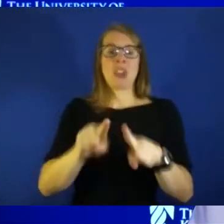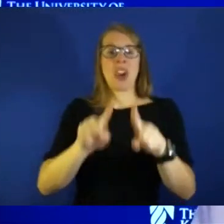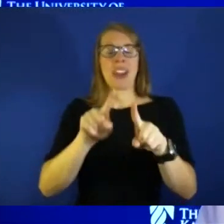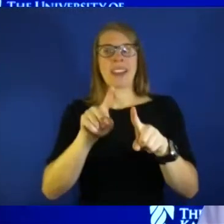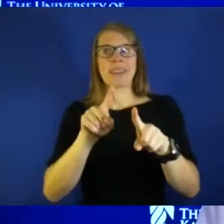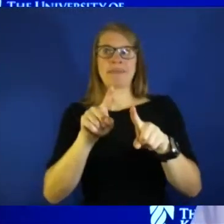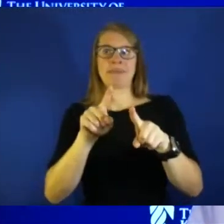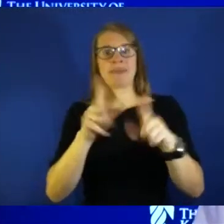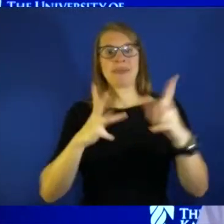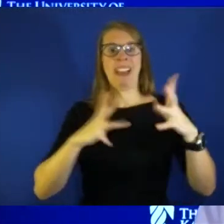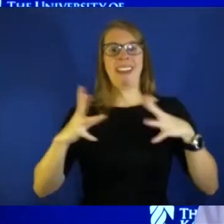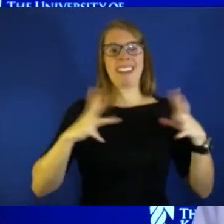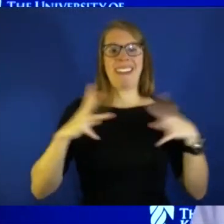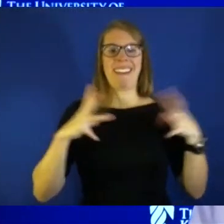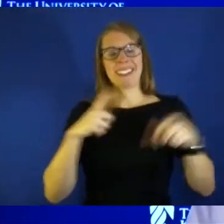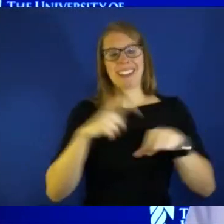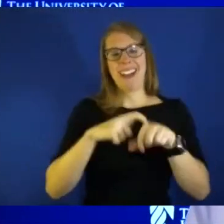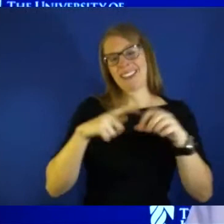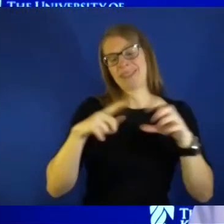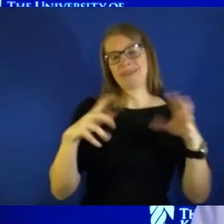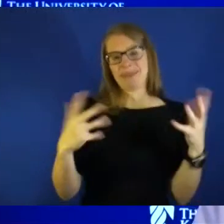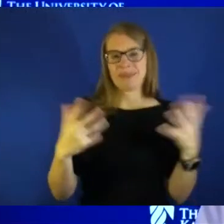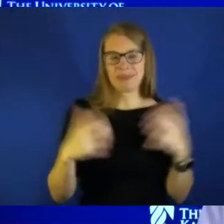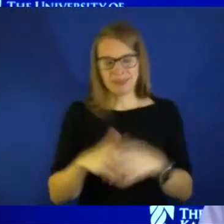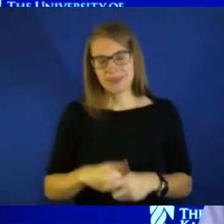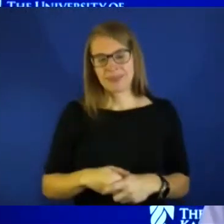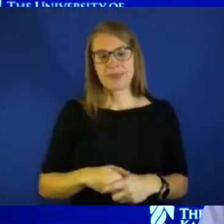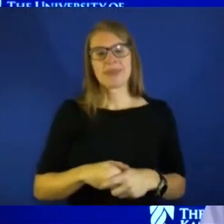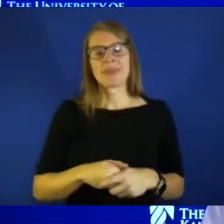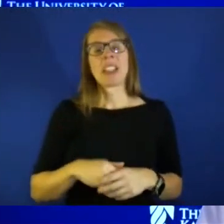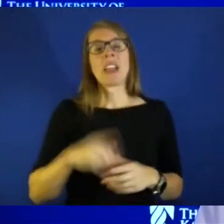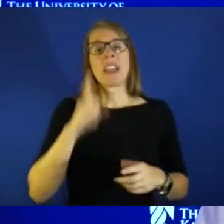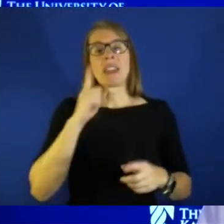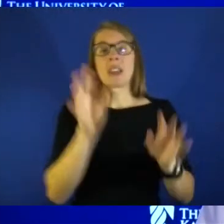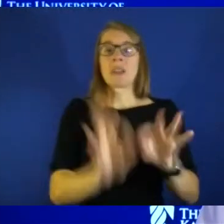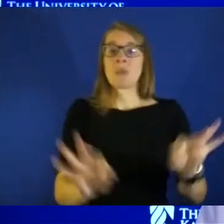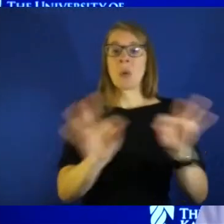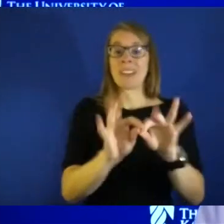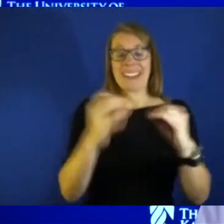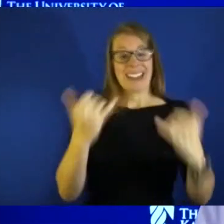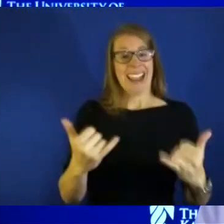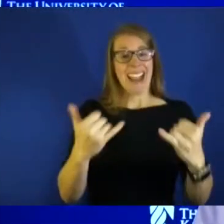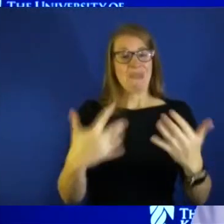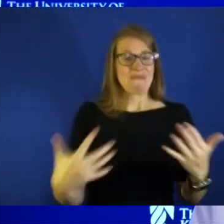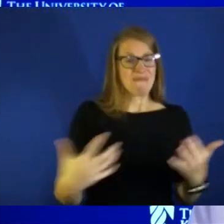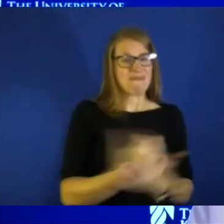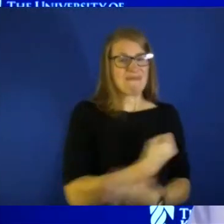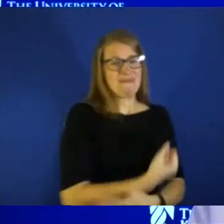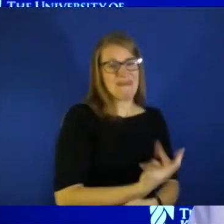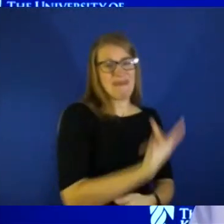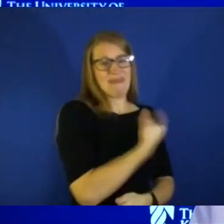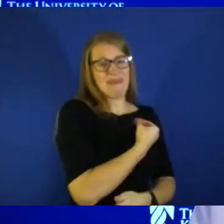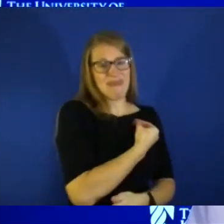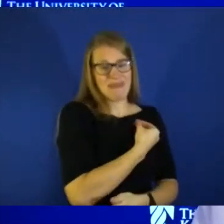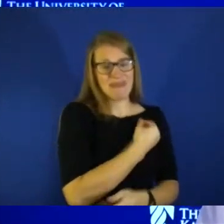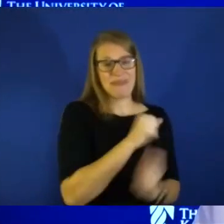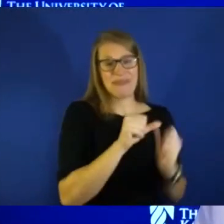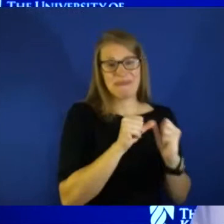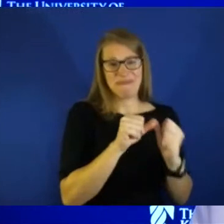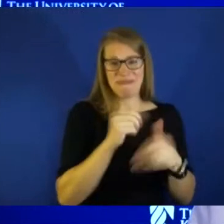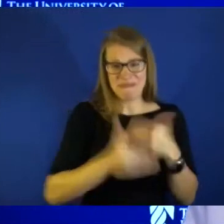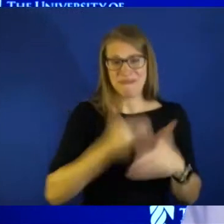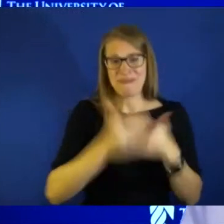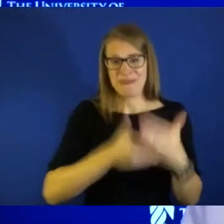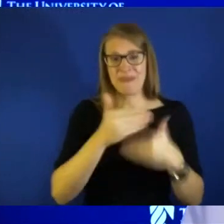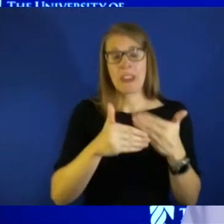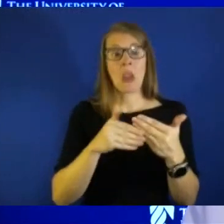those gathering times that we've traditionally used. So I think it's important now to really get a head start on the vaccination and keep going. And